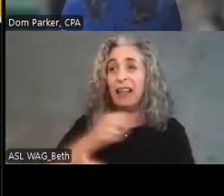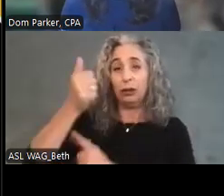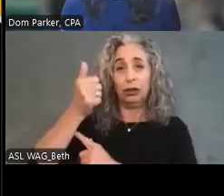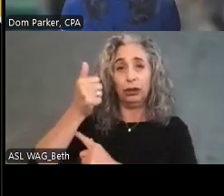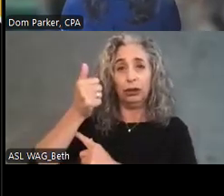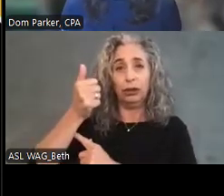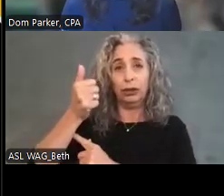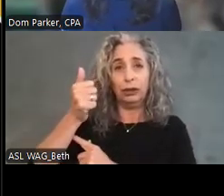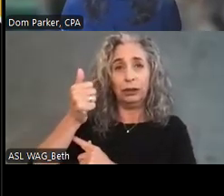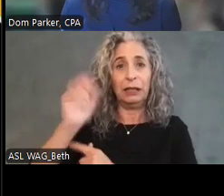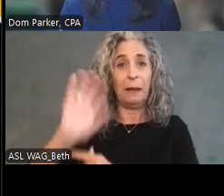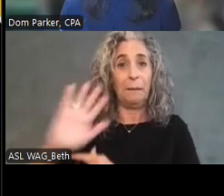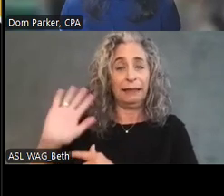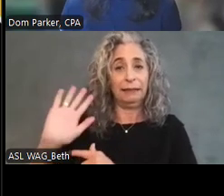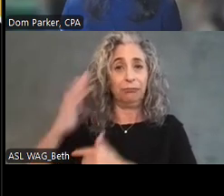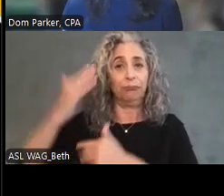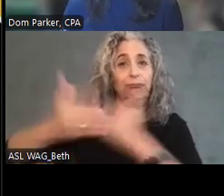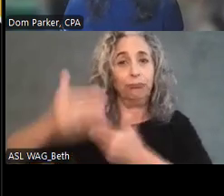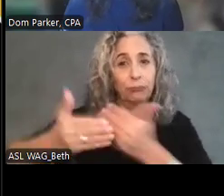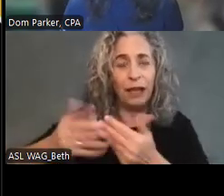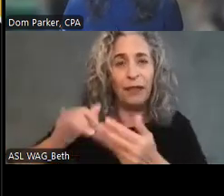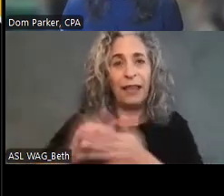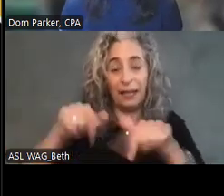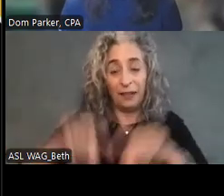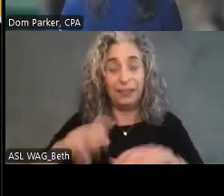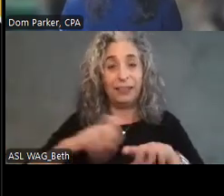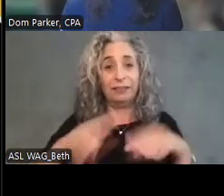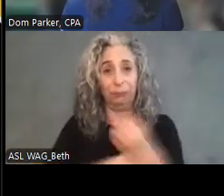and emerging that might be on this call.